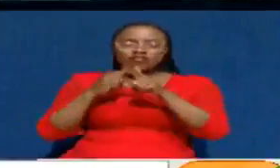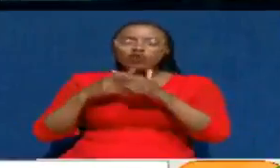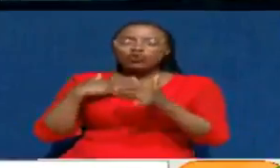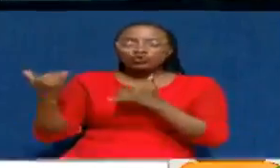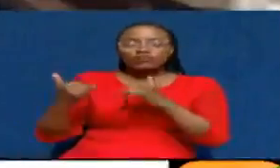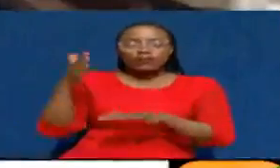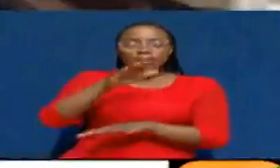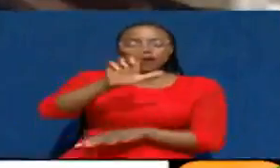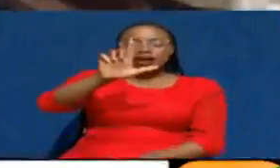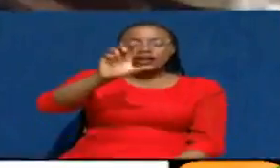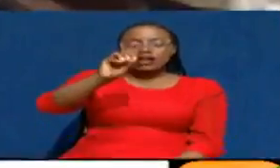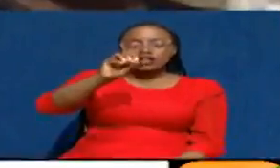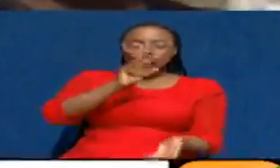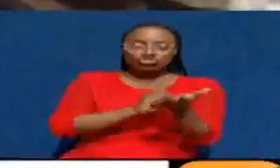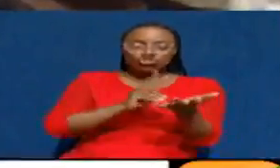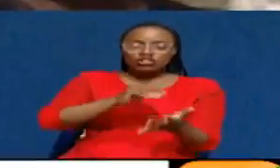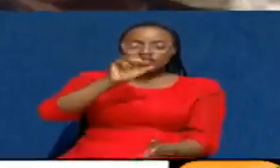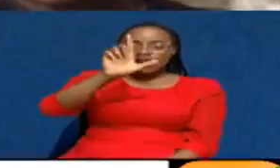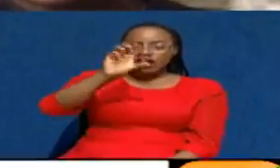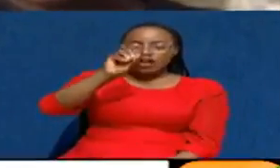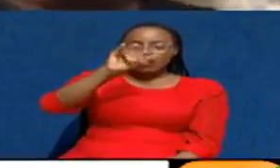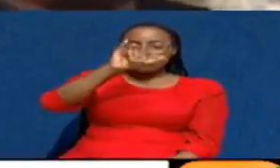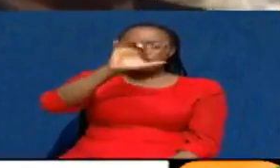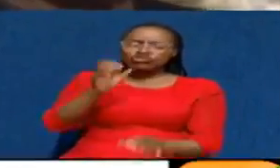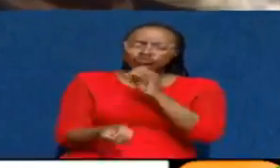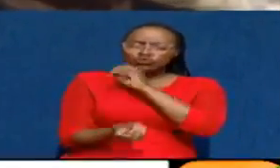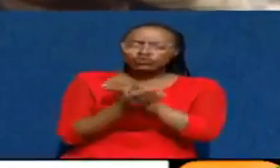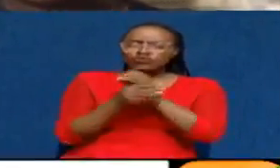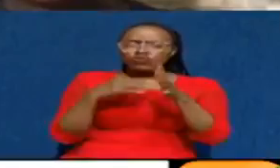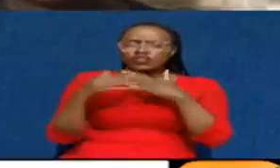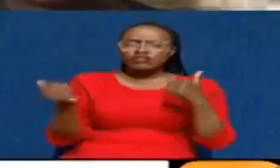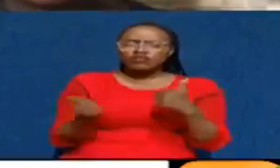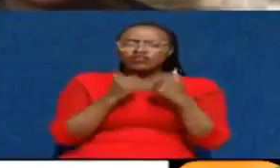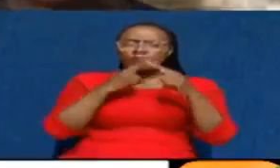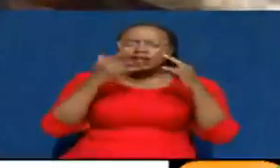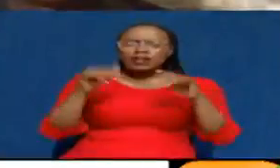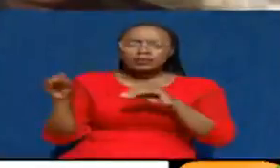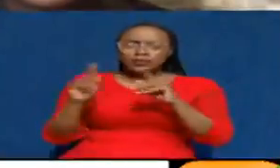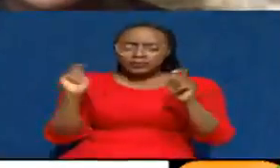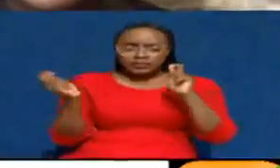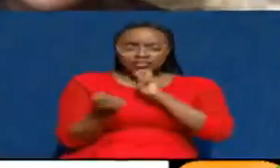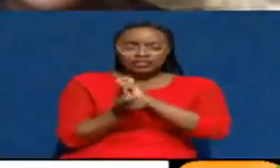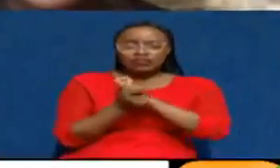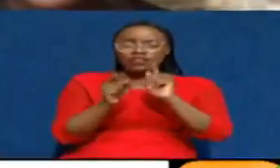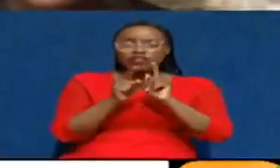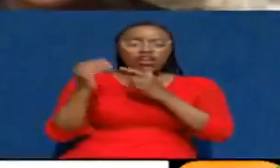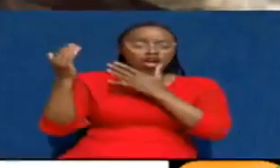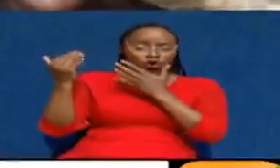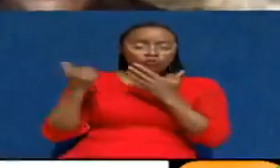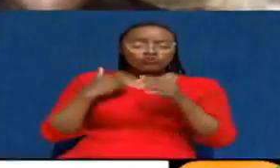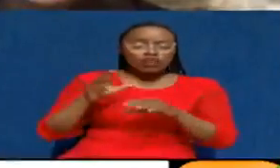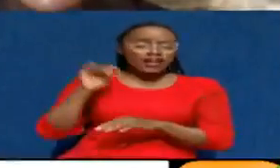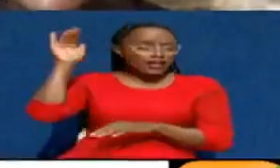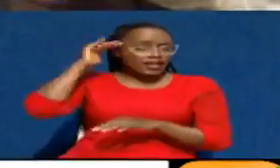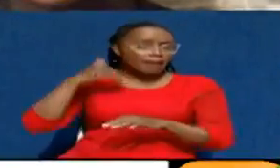Dr. Lois Ombajo, the infectious disease specialist, to help us understand a bit more about what's going on. But let's switch gears, Dr. and I trust you can hear me more